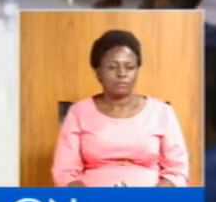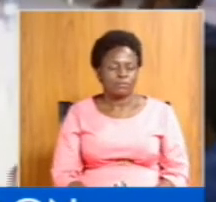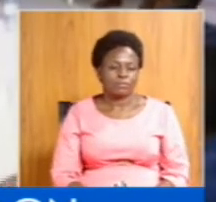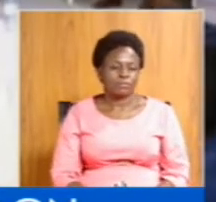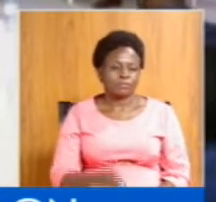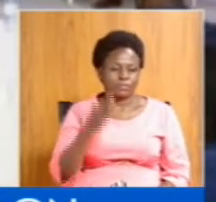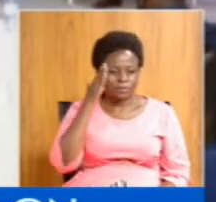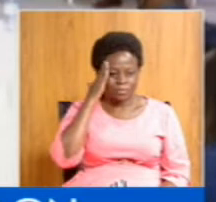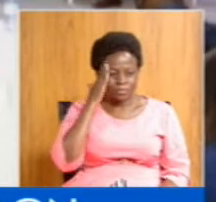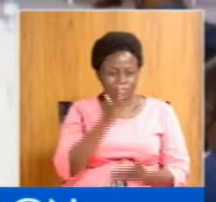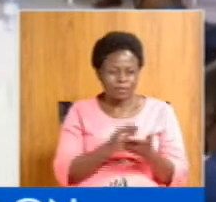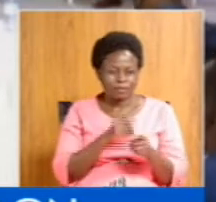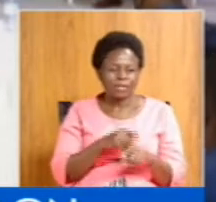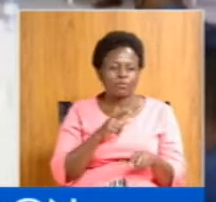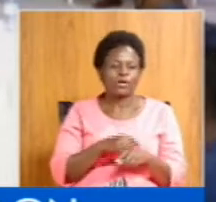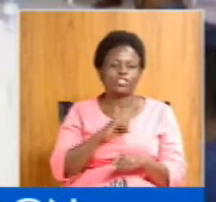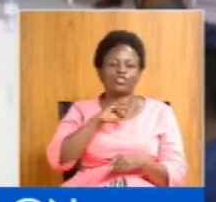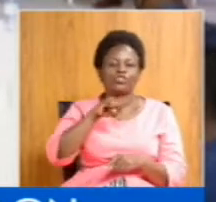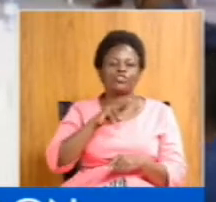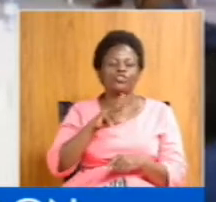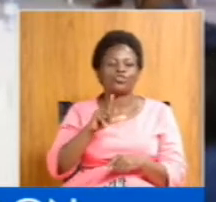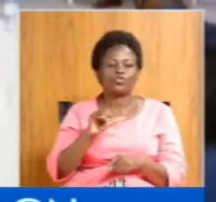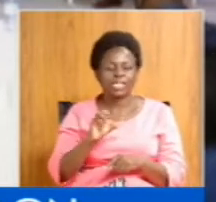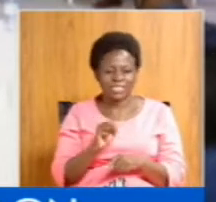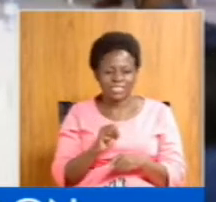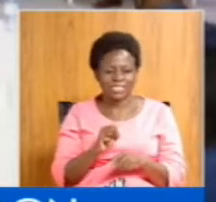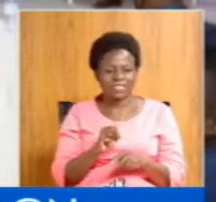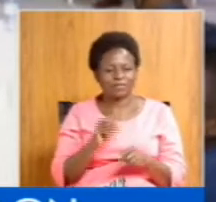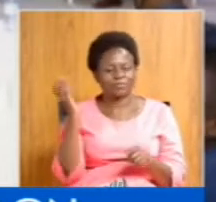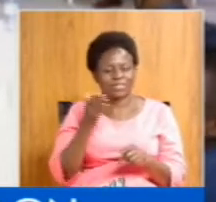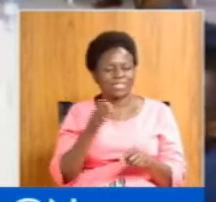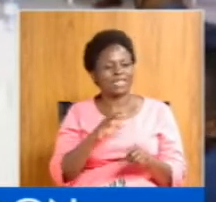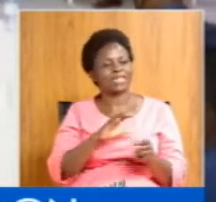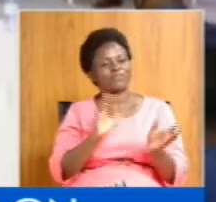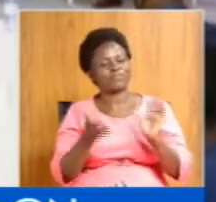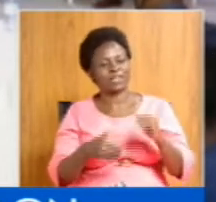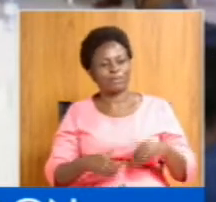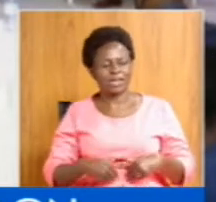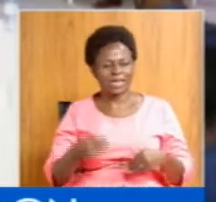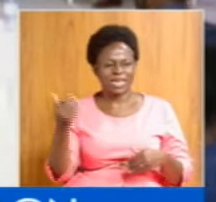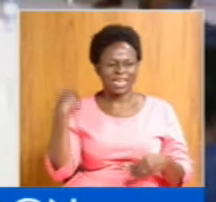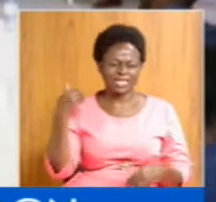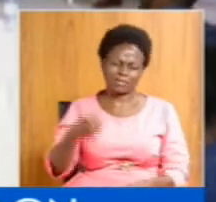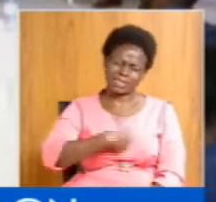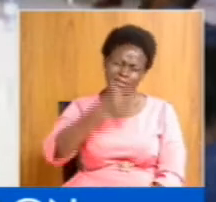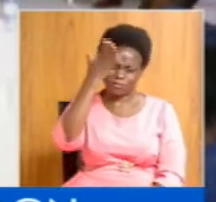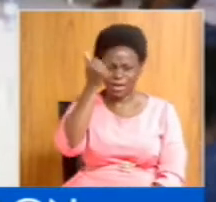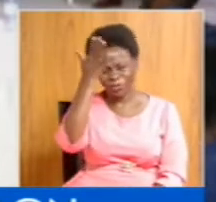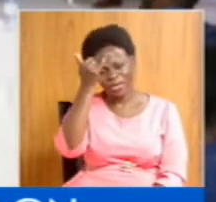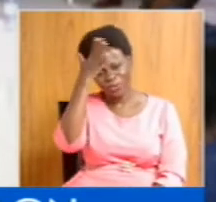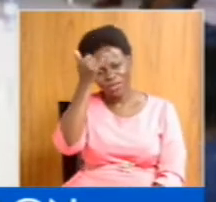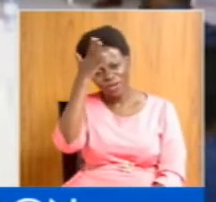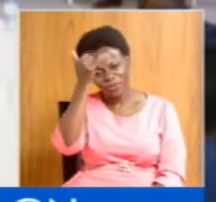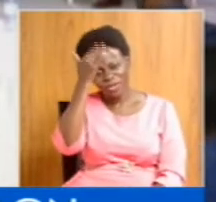there are times when Julius makes a presentation and they get all the anger and I ask myself why you